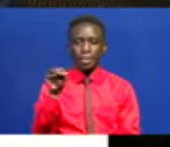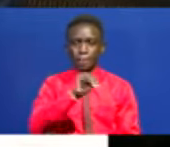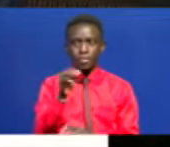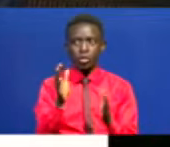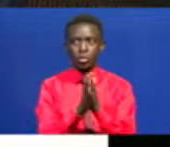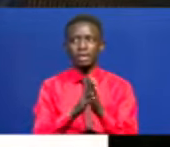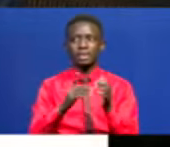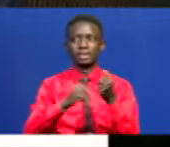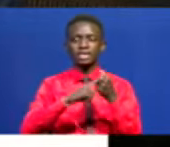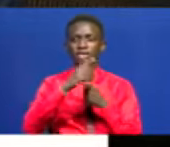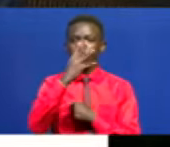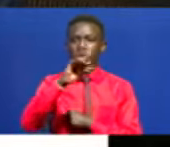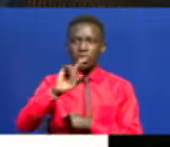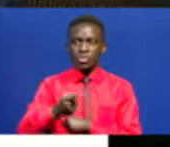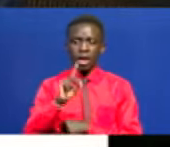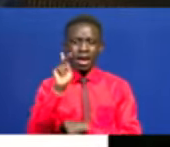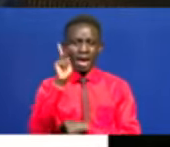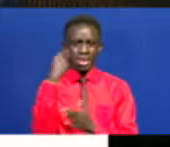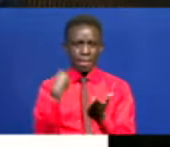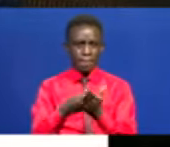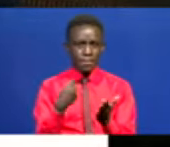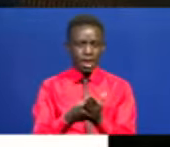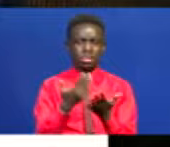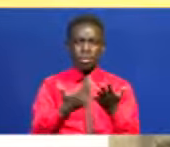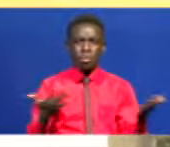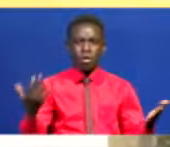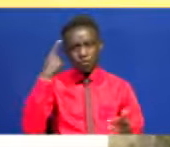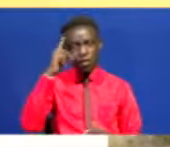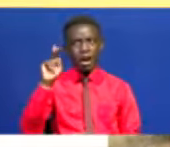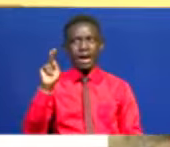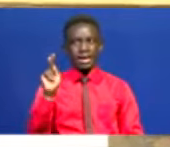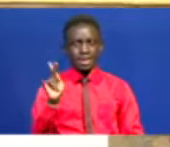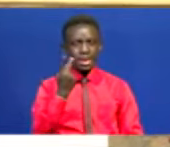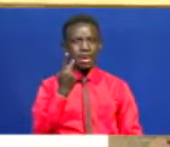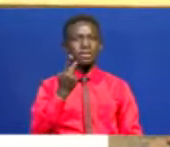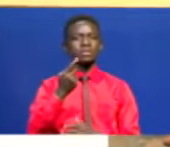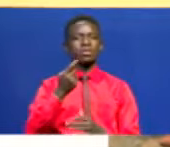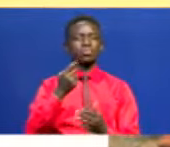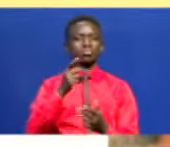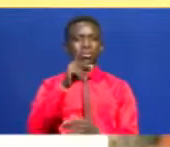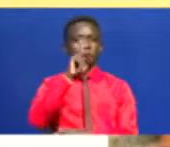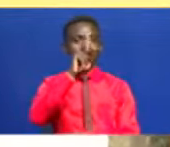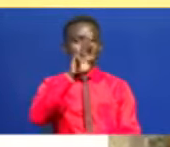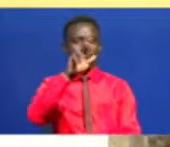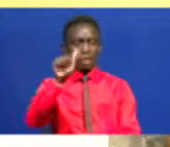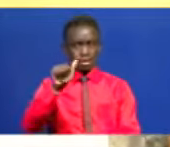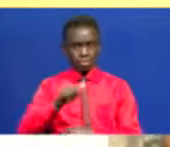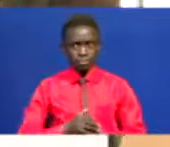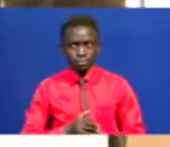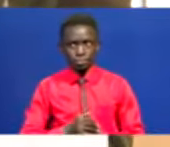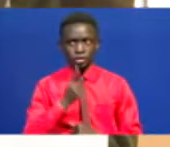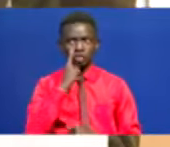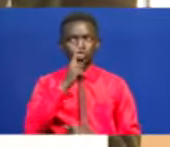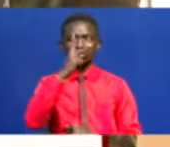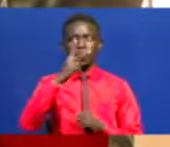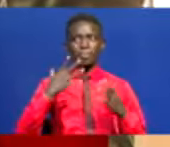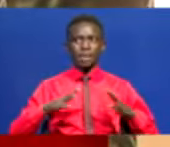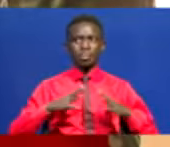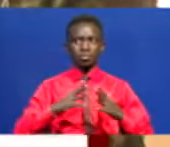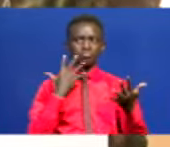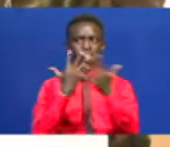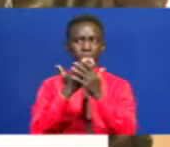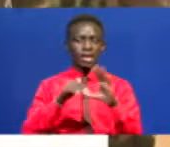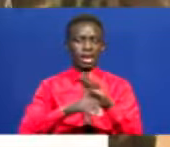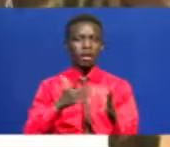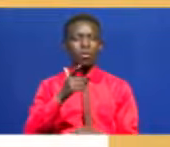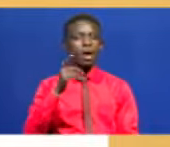20,064,000 Kenya shillings, the property of Kenya Revenue Authority. Meanwhile, 2 suspects were arraigned at Narok Law Court accused